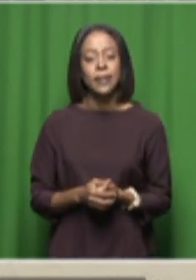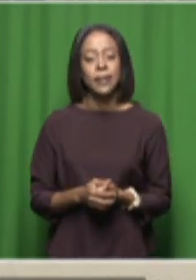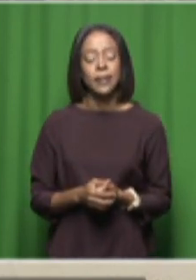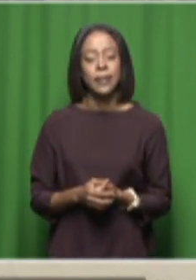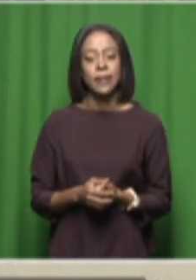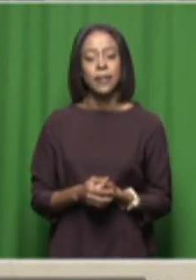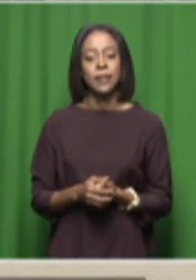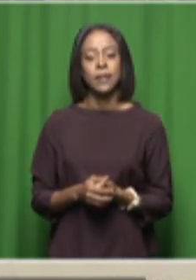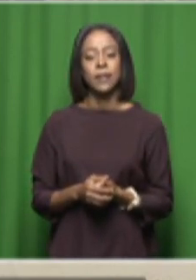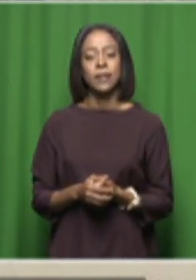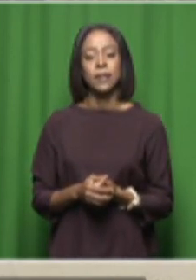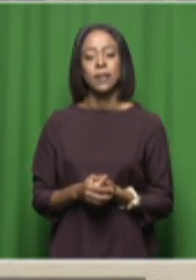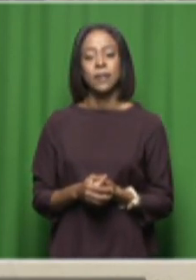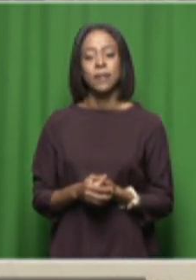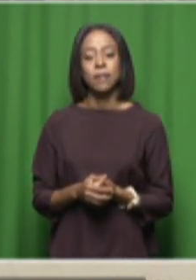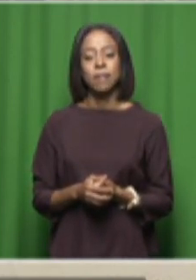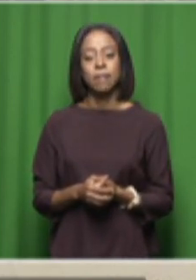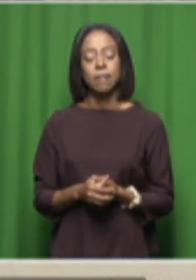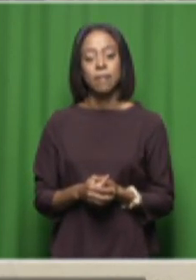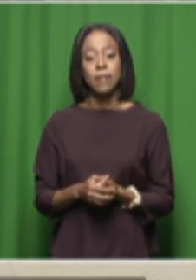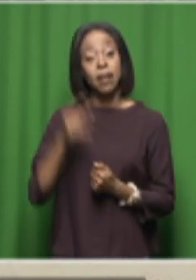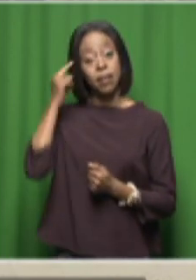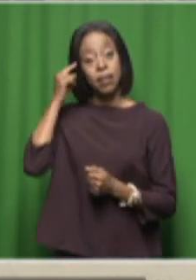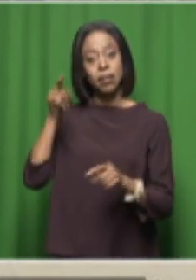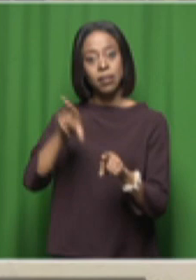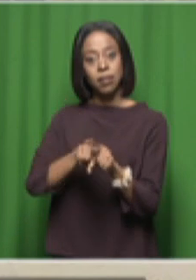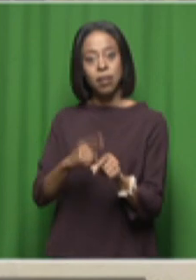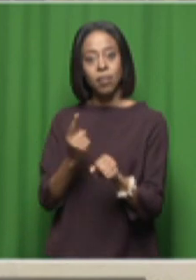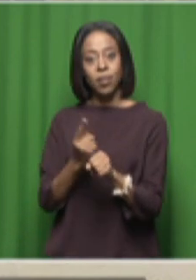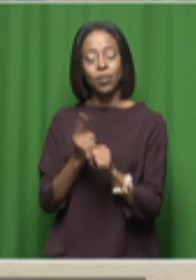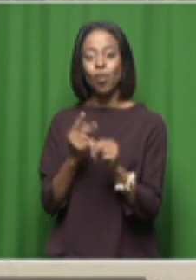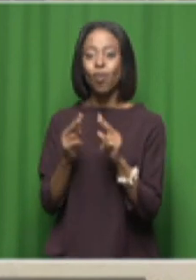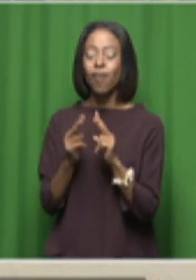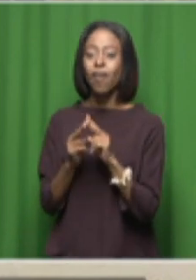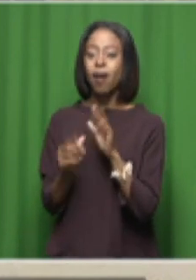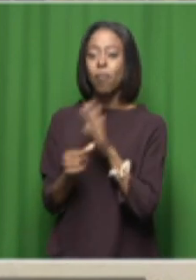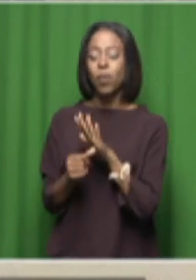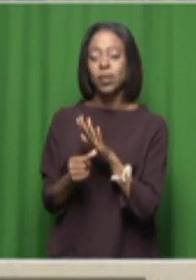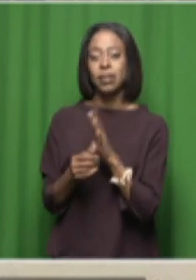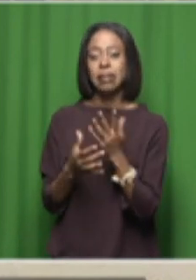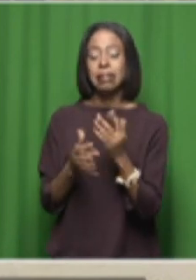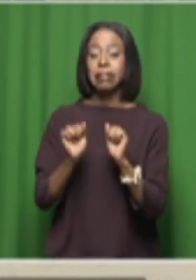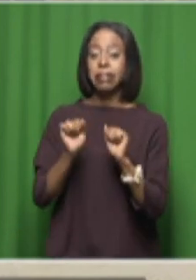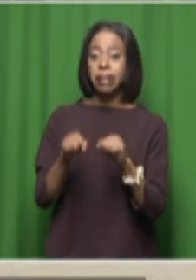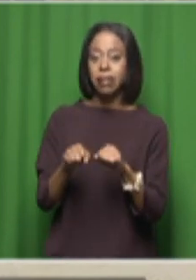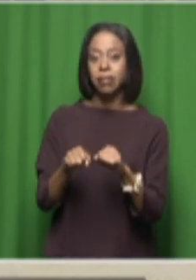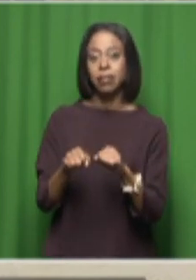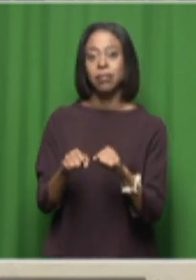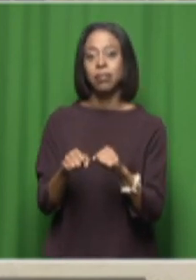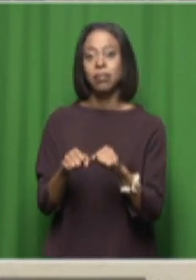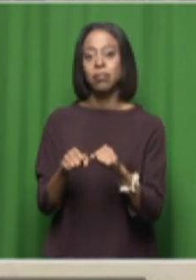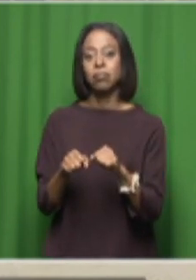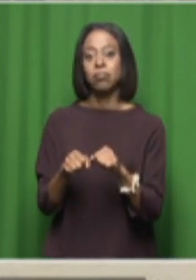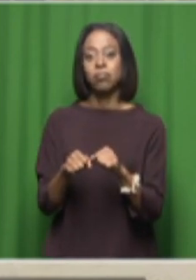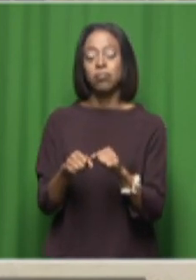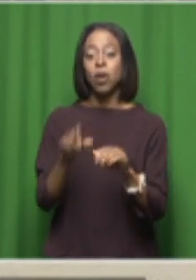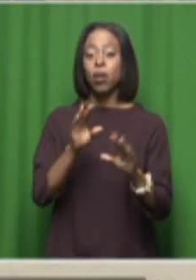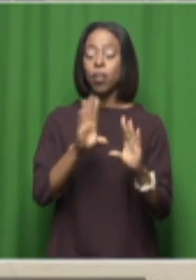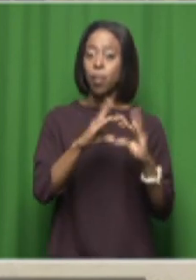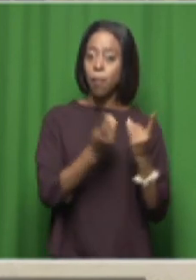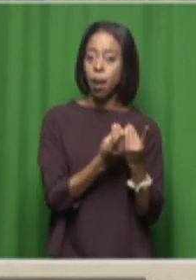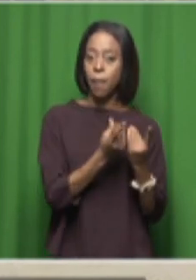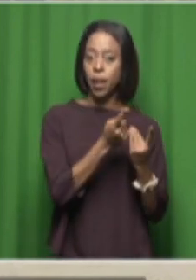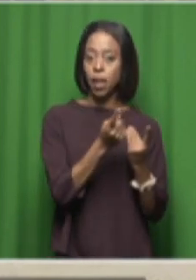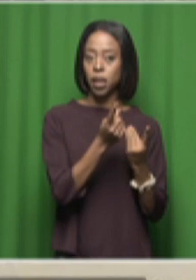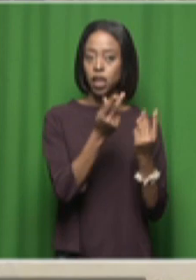measures to be able to address this. I think it's also very important. So while we leave it to the department,